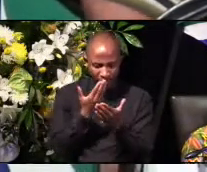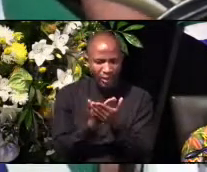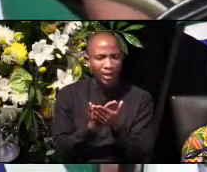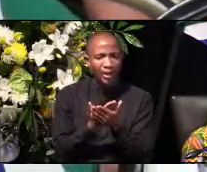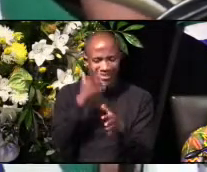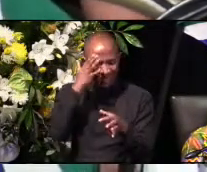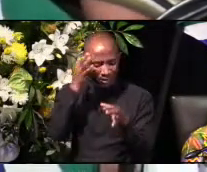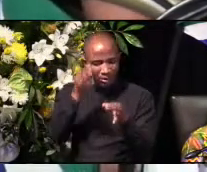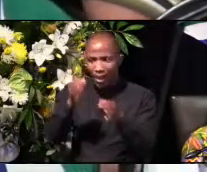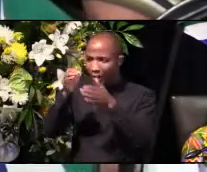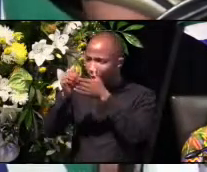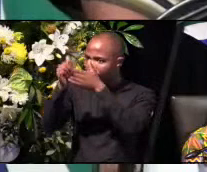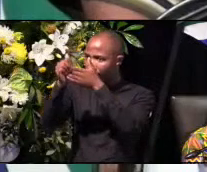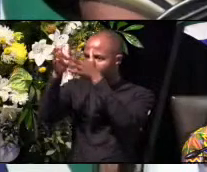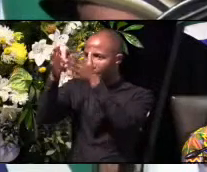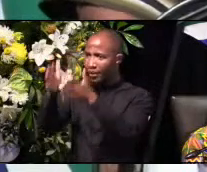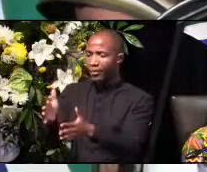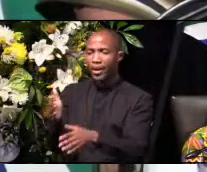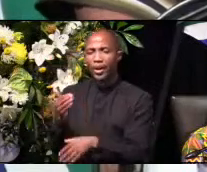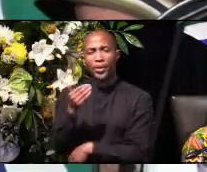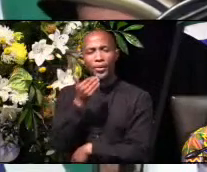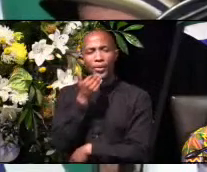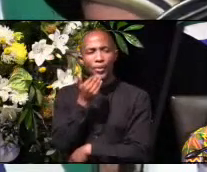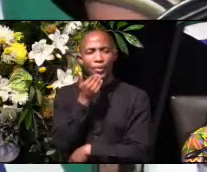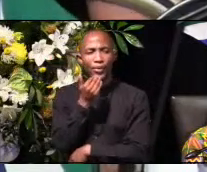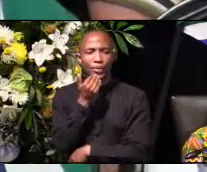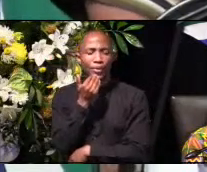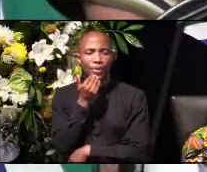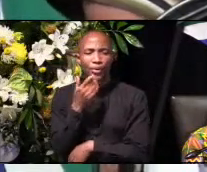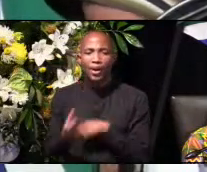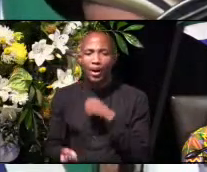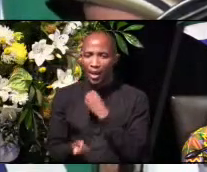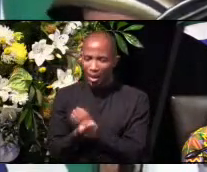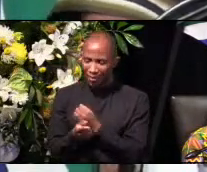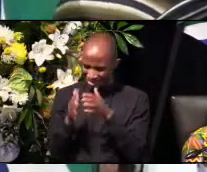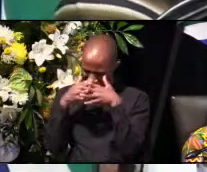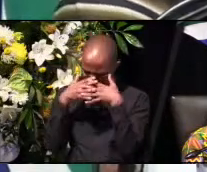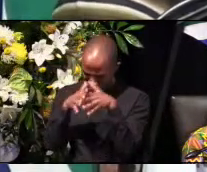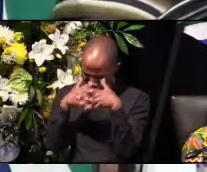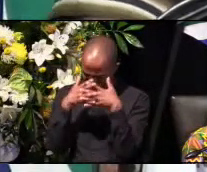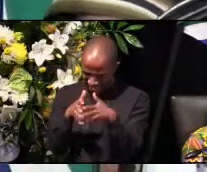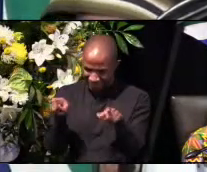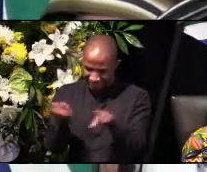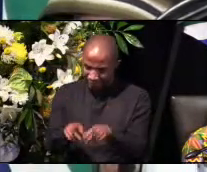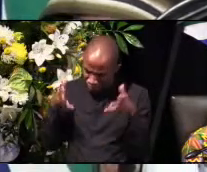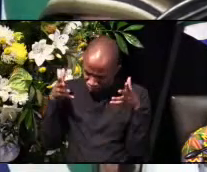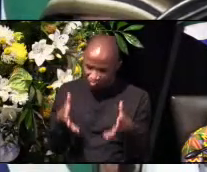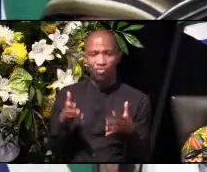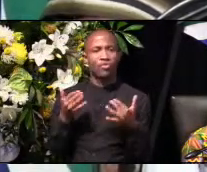lead and not you end up in a mess that we find ourselves in